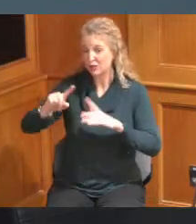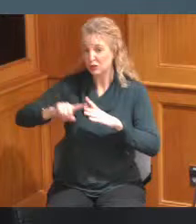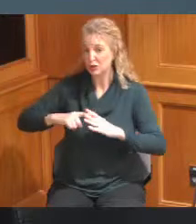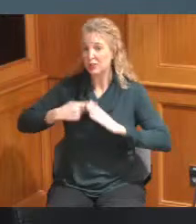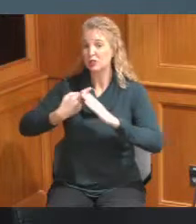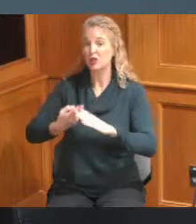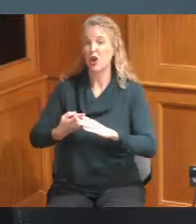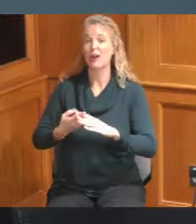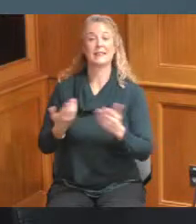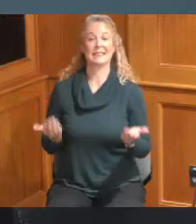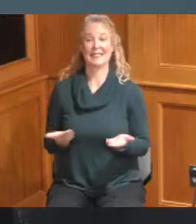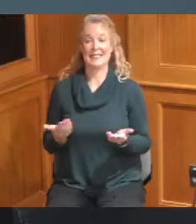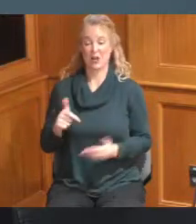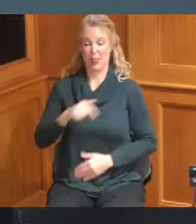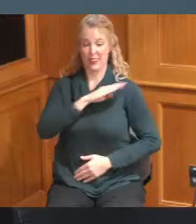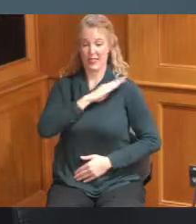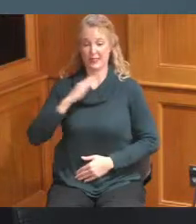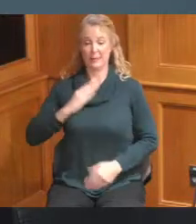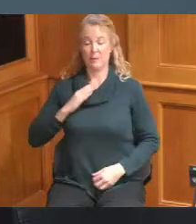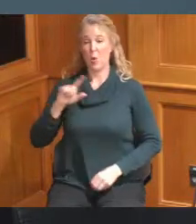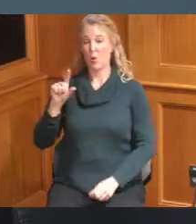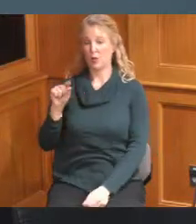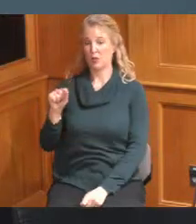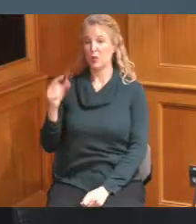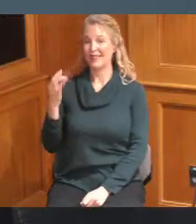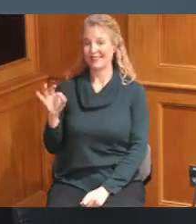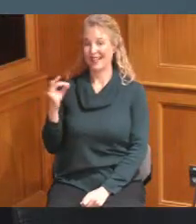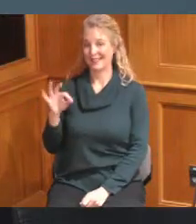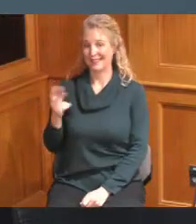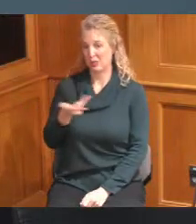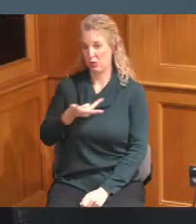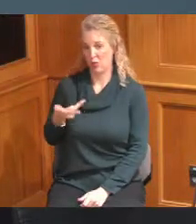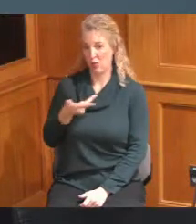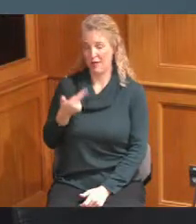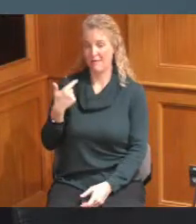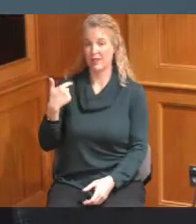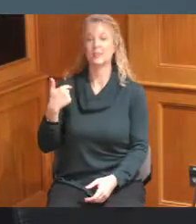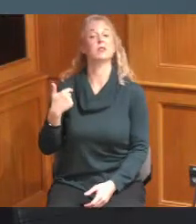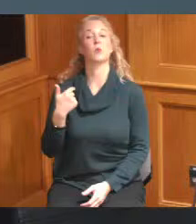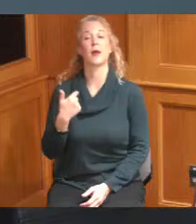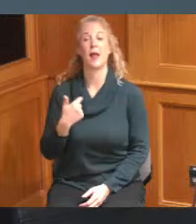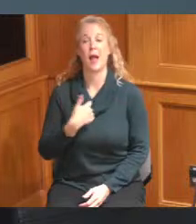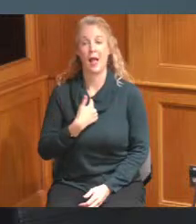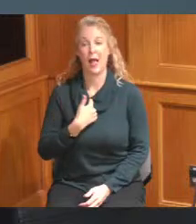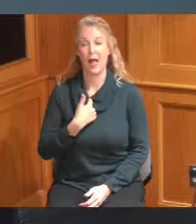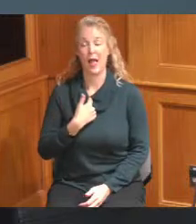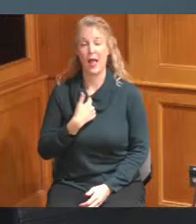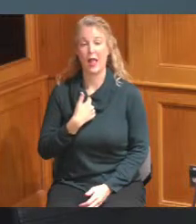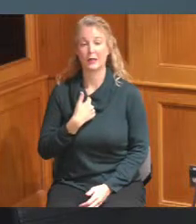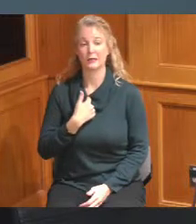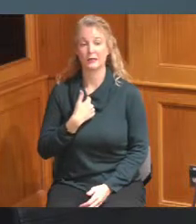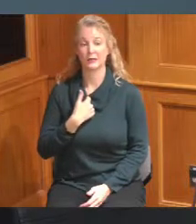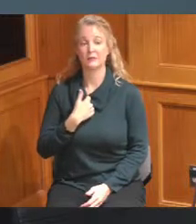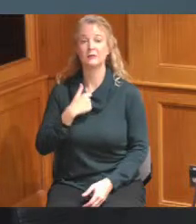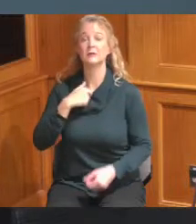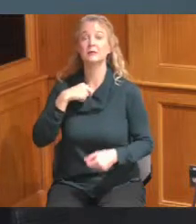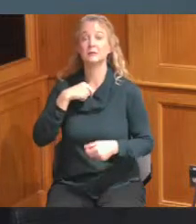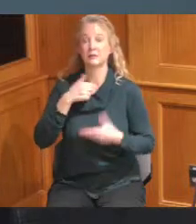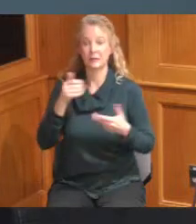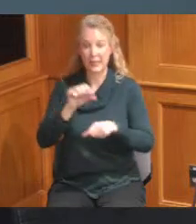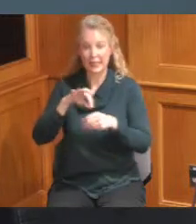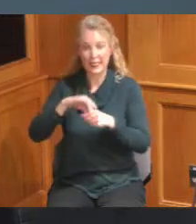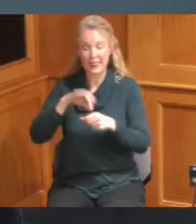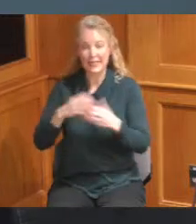started here for this board in 2019. When I became elected official in 2018,